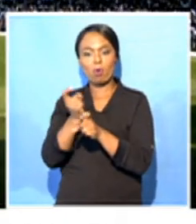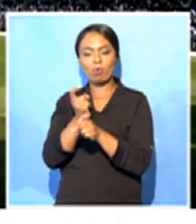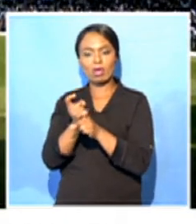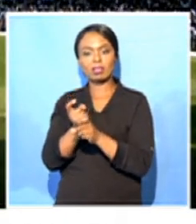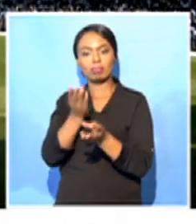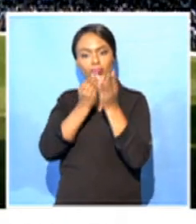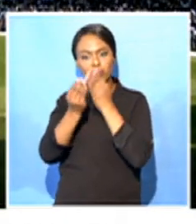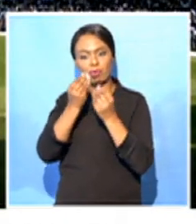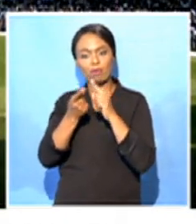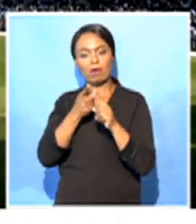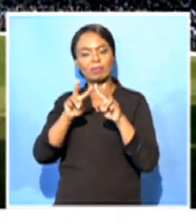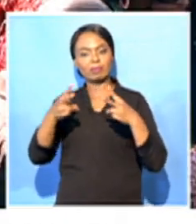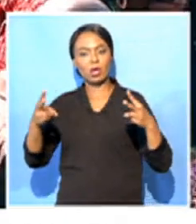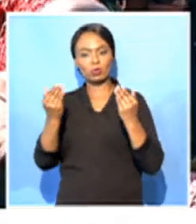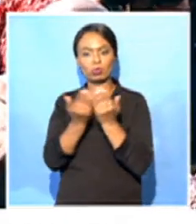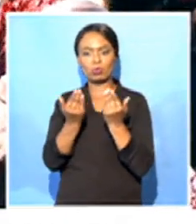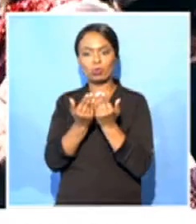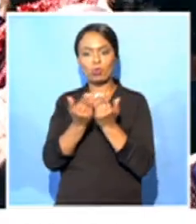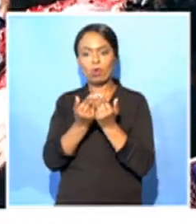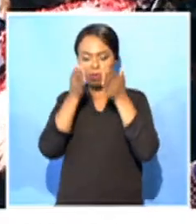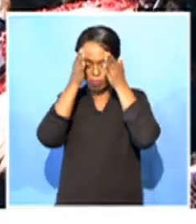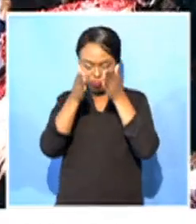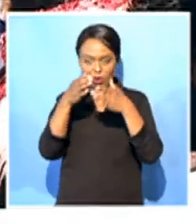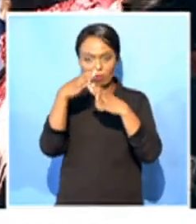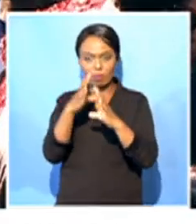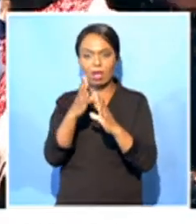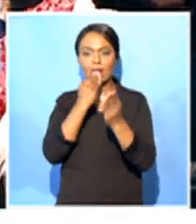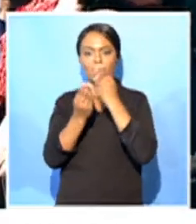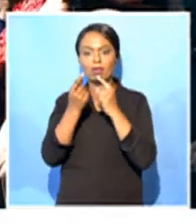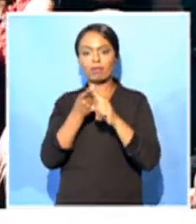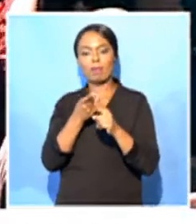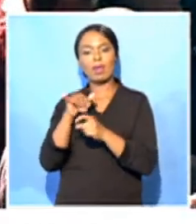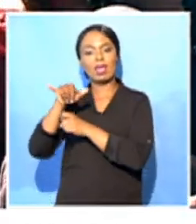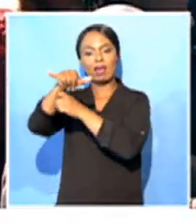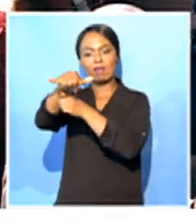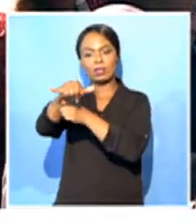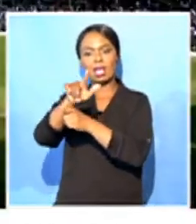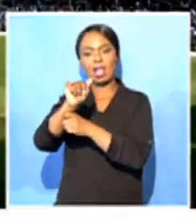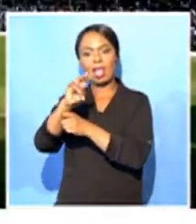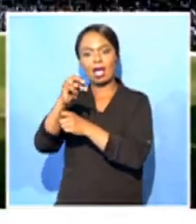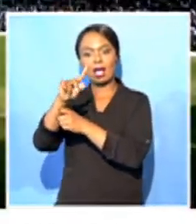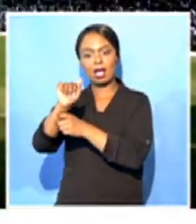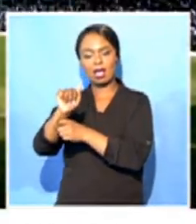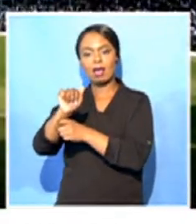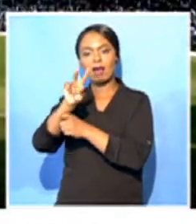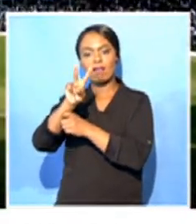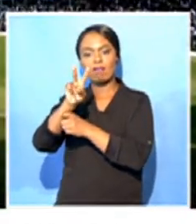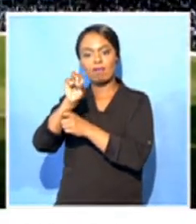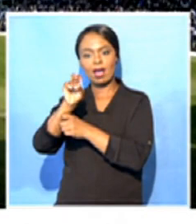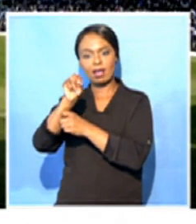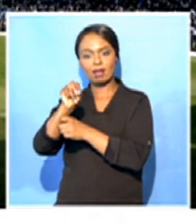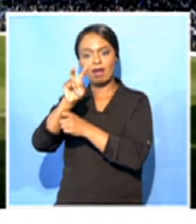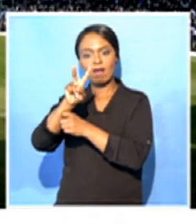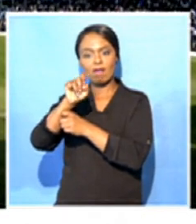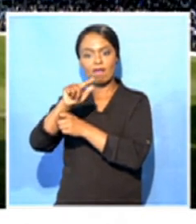from the Central Flying School based at Air Force Base Langebaan. The focus of the Silver Falcon team is